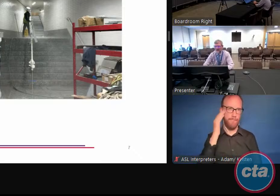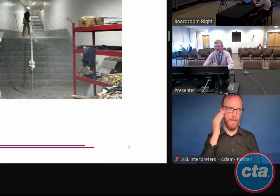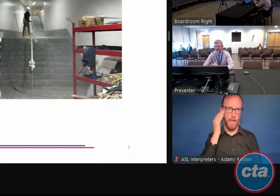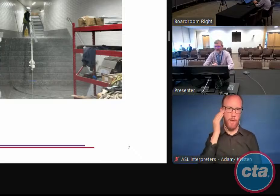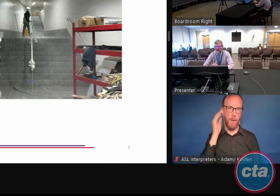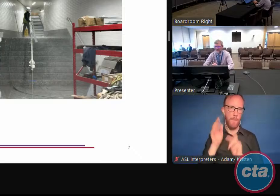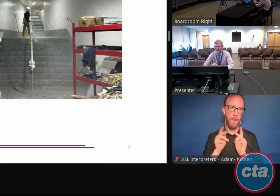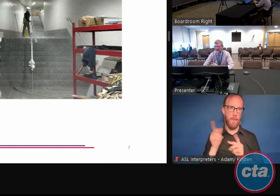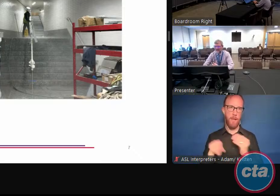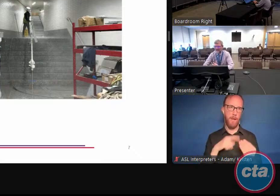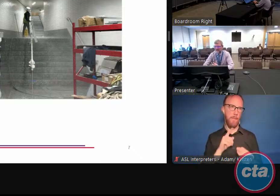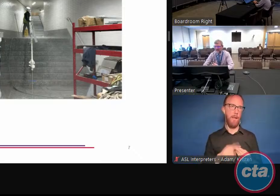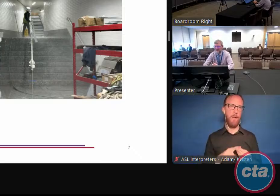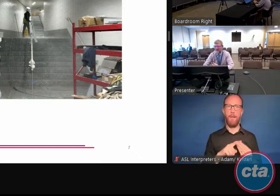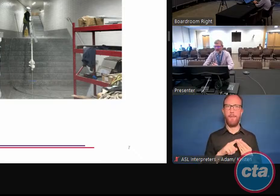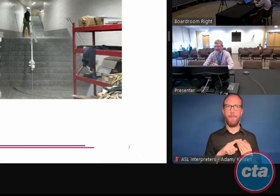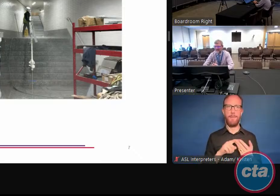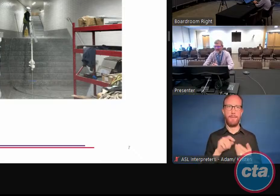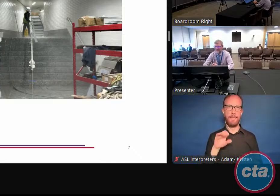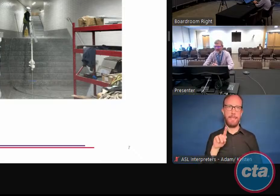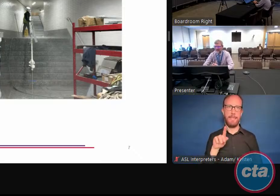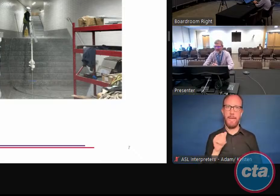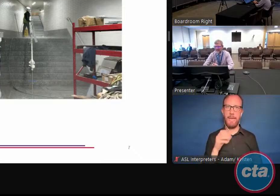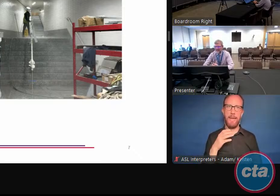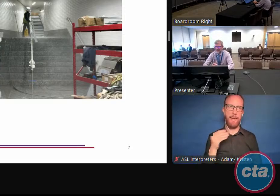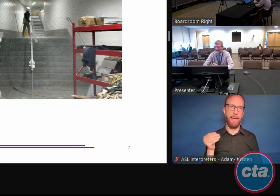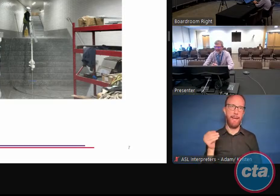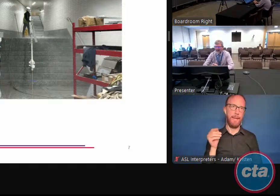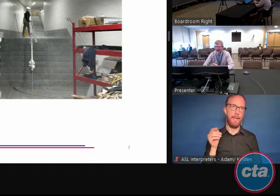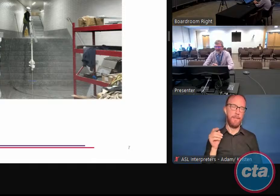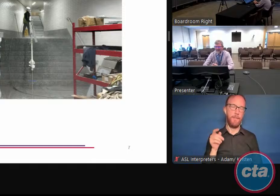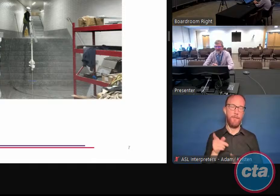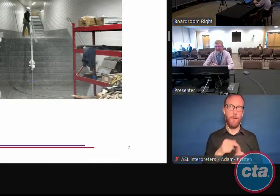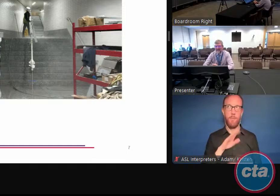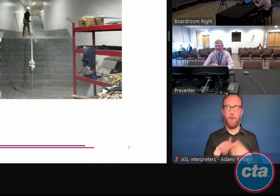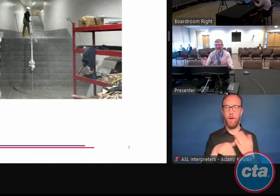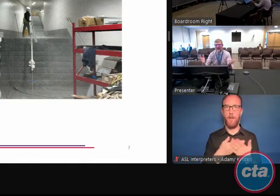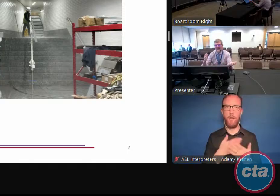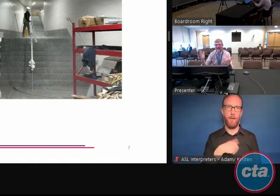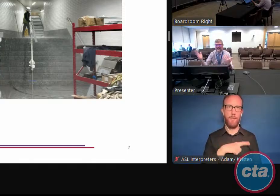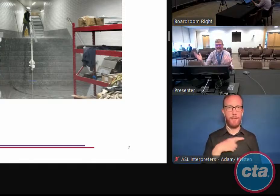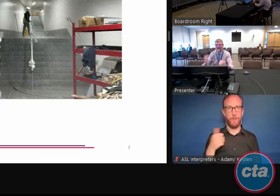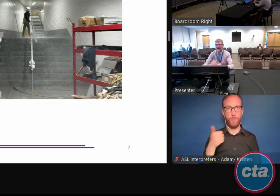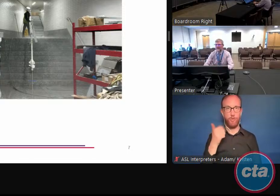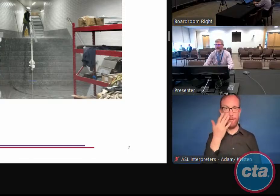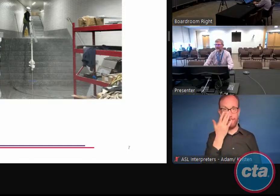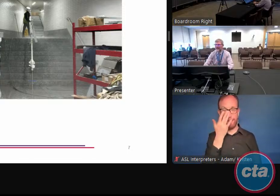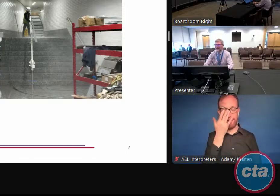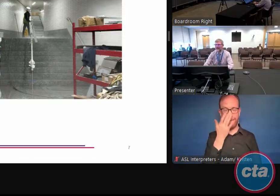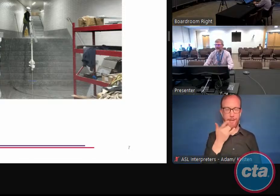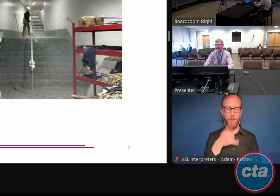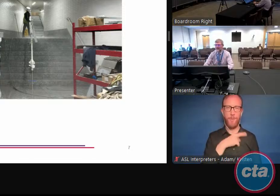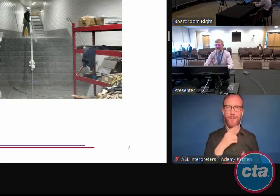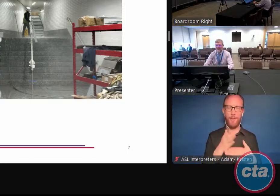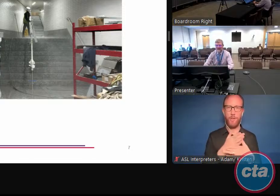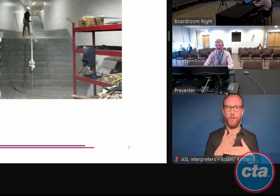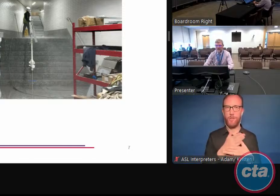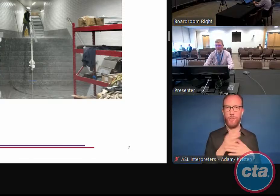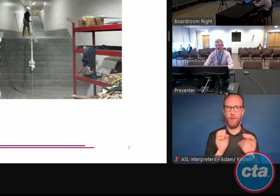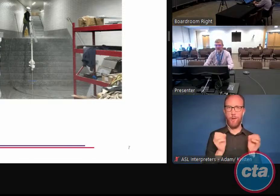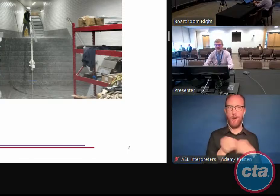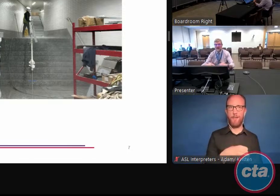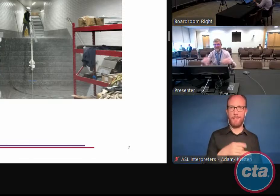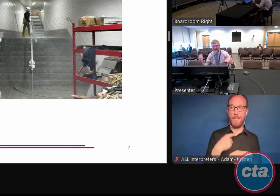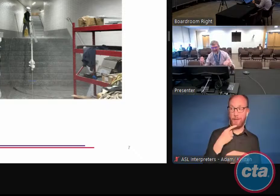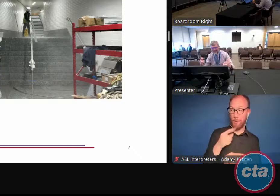world, and by definition, the purest of transit geeks. And so he and I share an office up at RPM, and I came back and I was like, hey, I was just on a Bryn